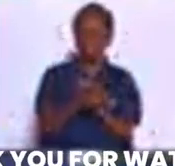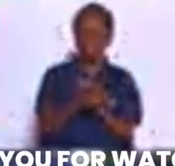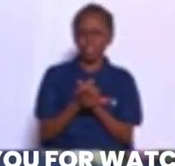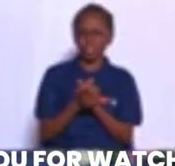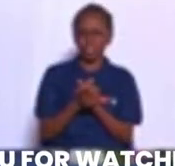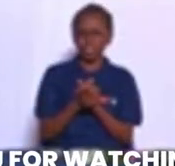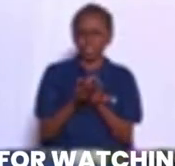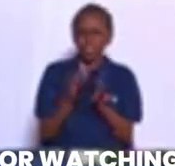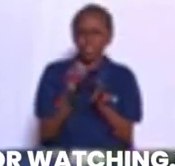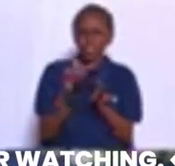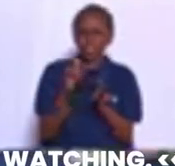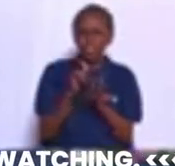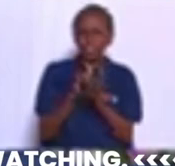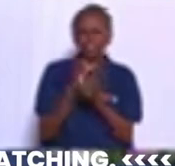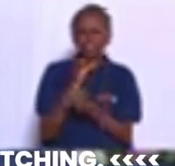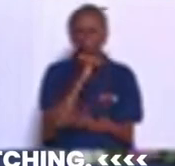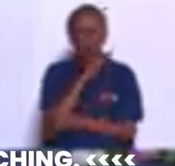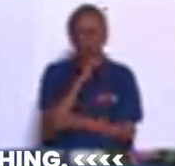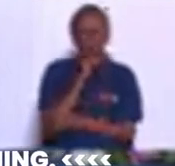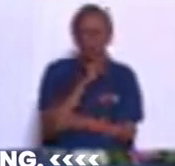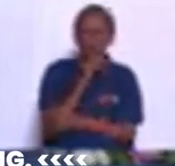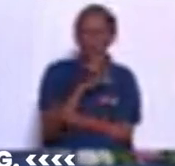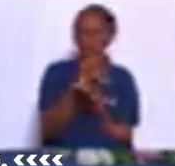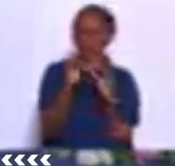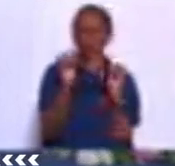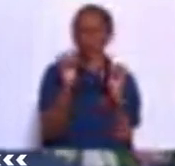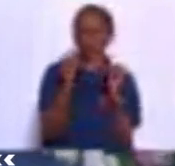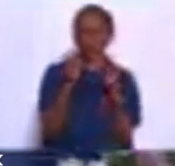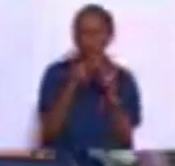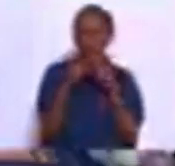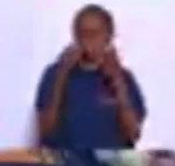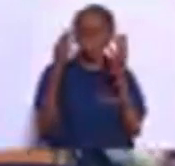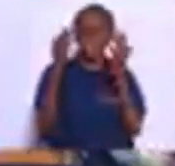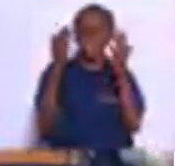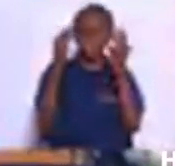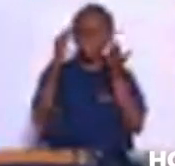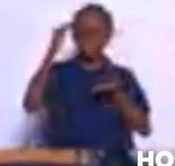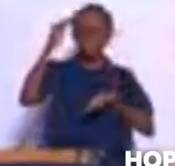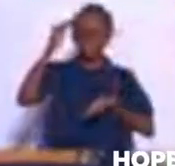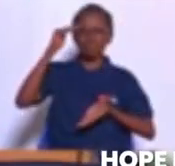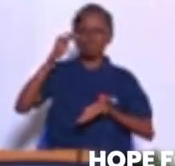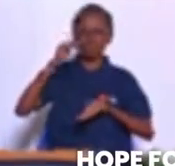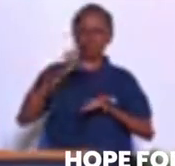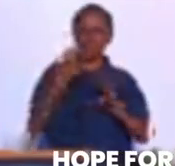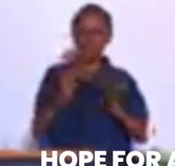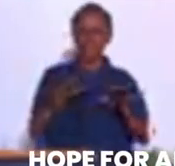That's not the way, that's not complaining. She's not complaining, but she's offloading.